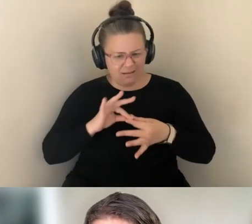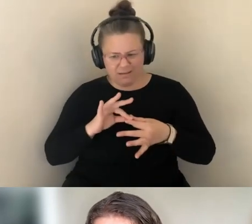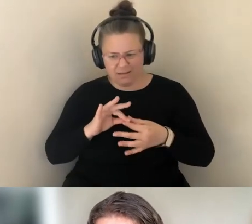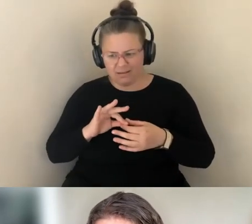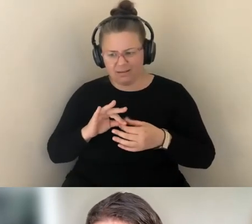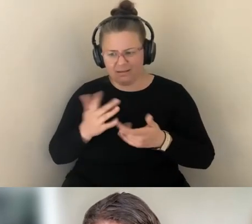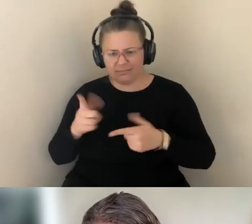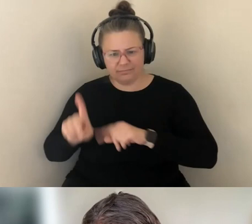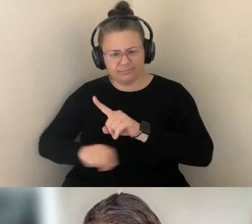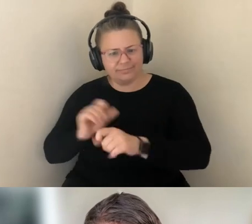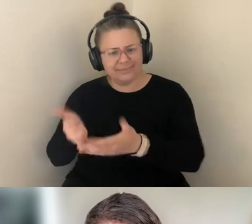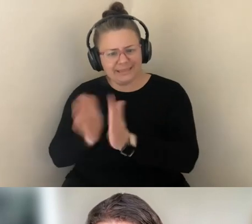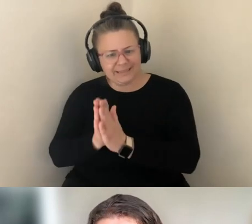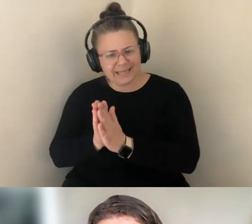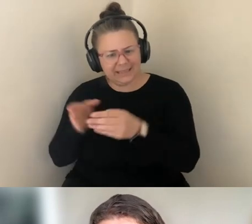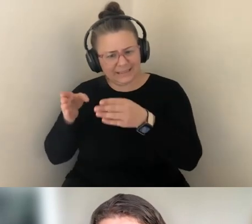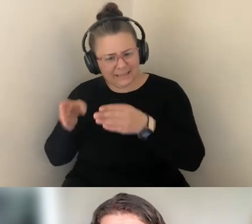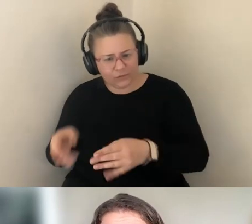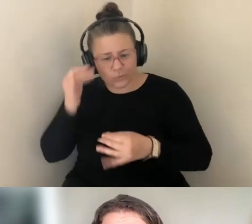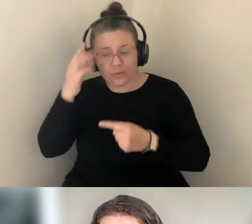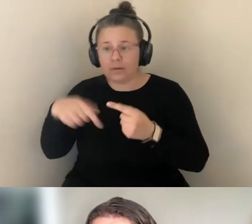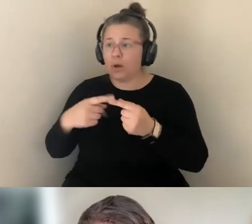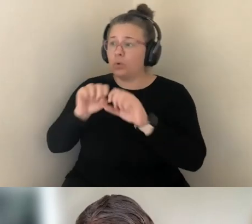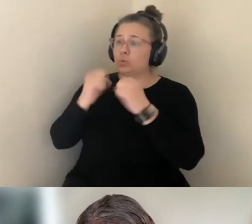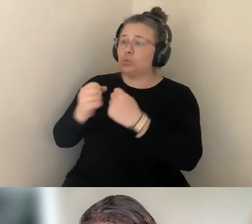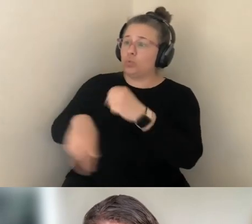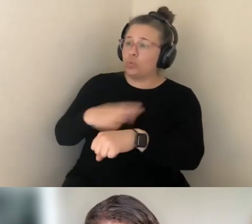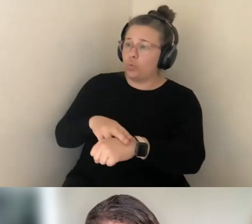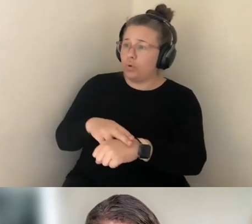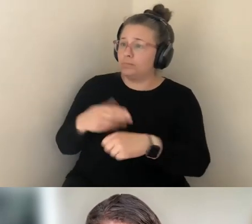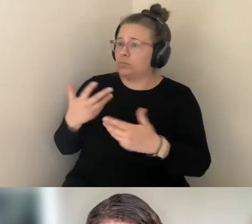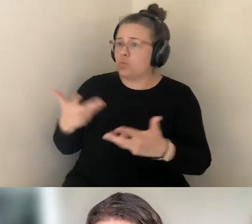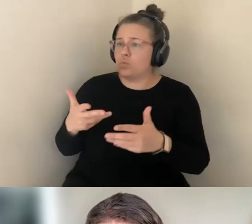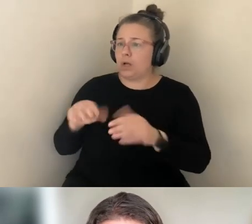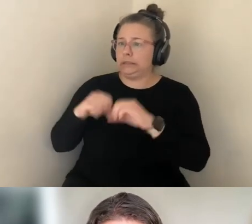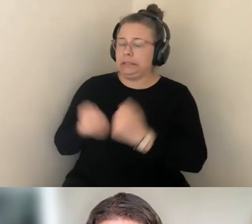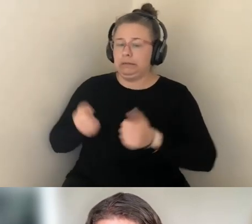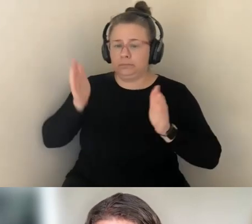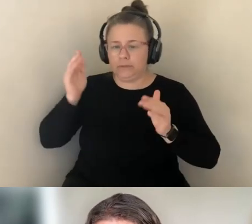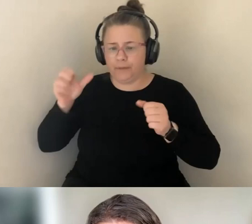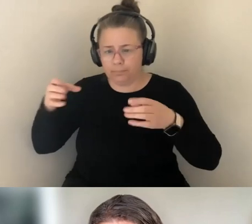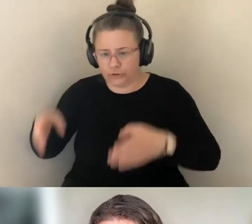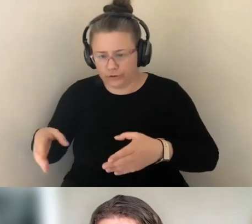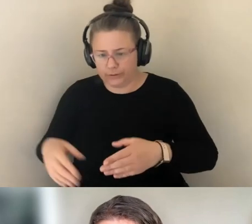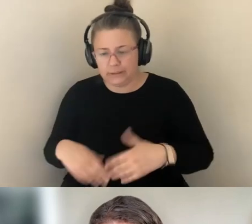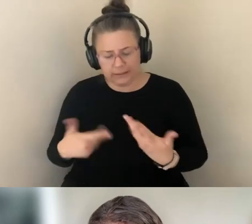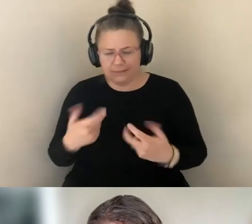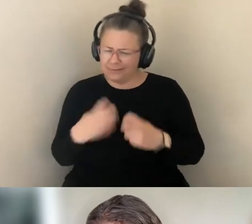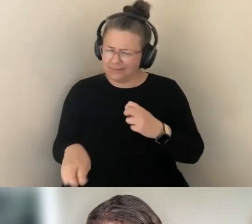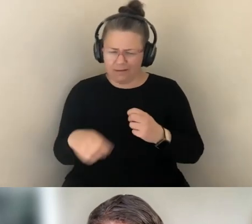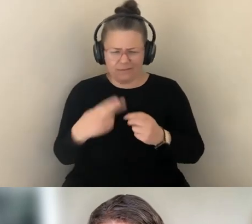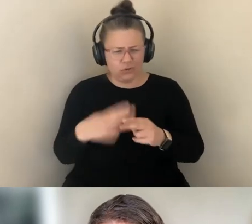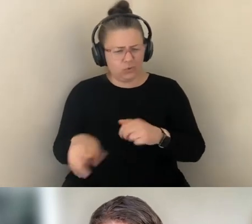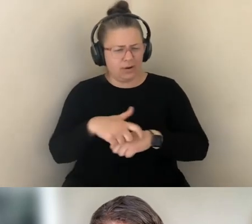grown up and which society is pushing them towards. So I wouldn't say that we shouldn't be doing that work, but I'm saying we don't necessarily always have good models for thinking about how do you, in a